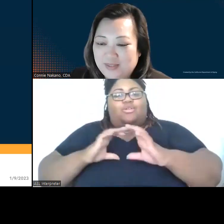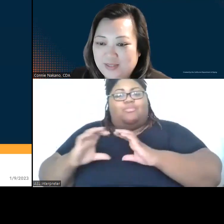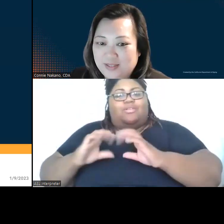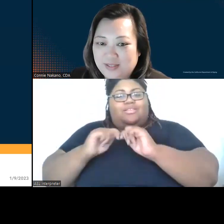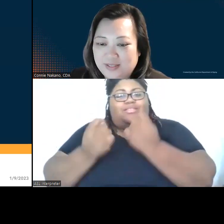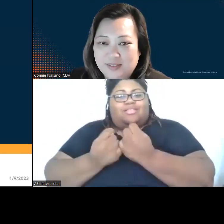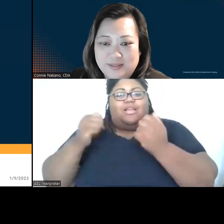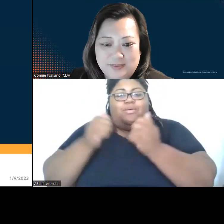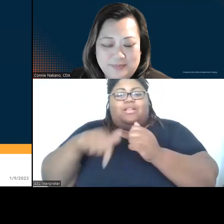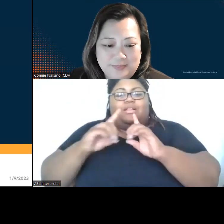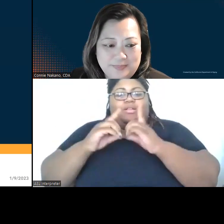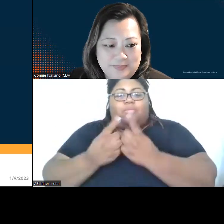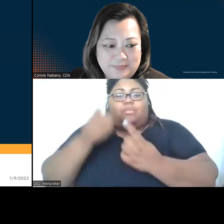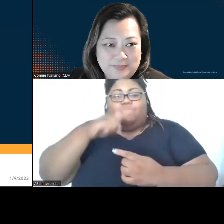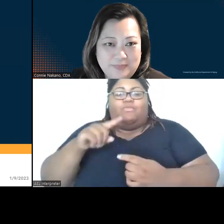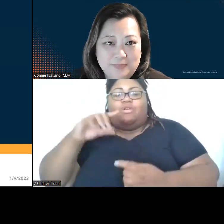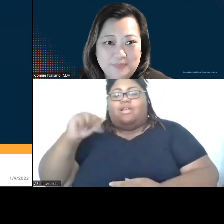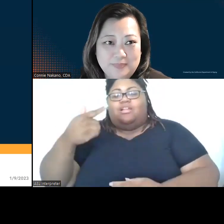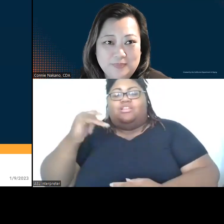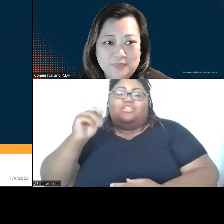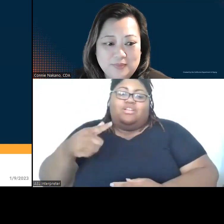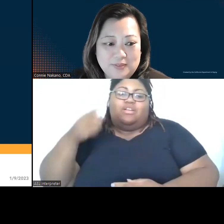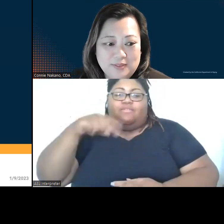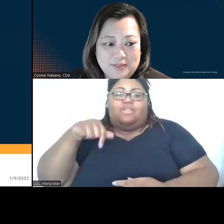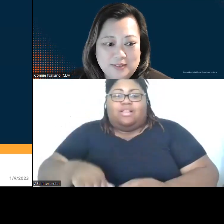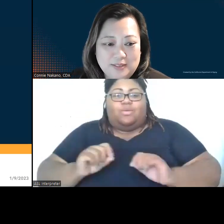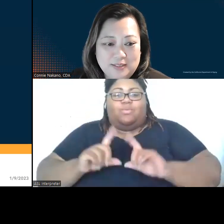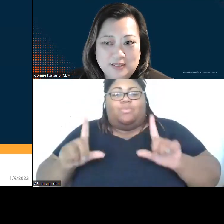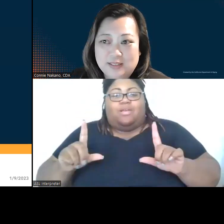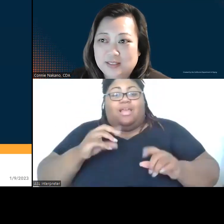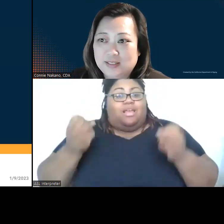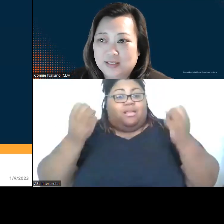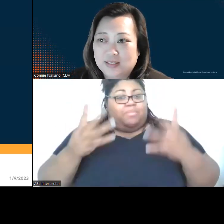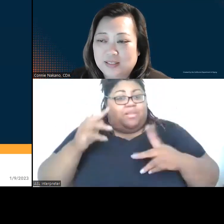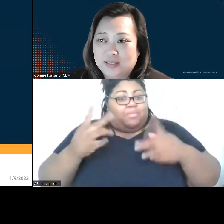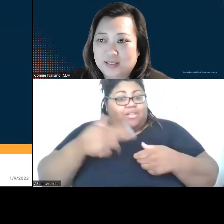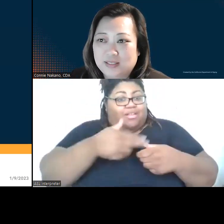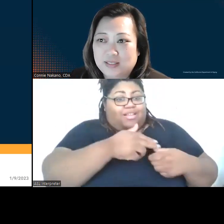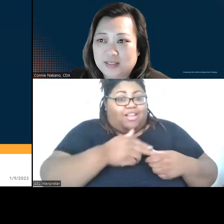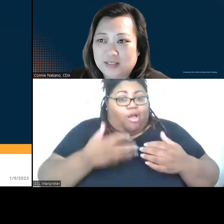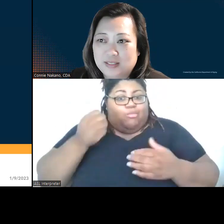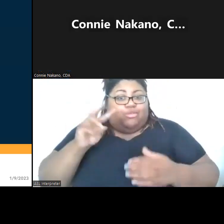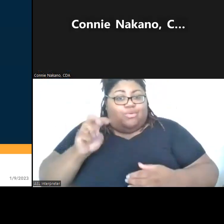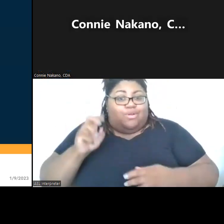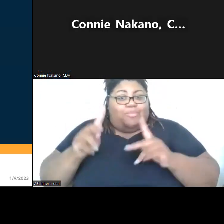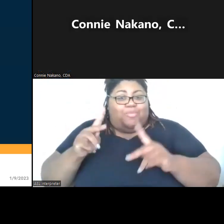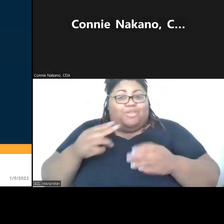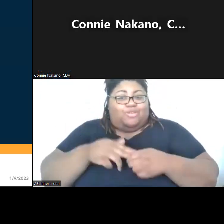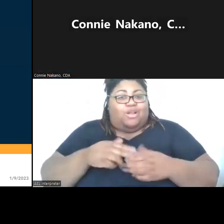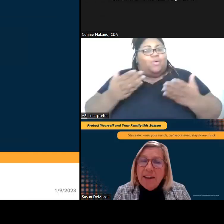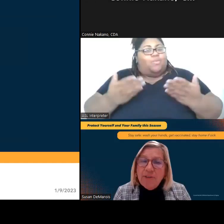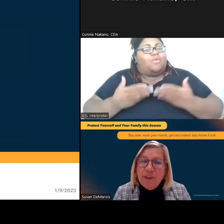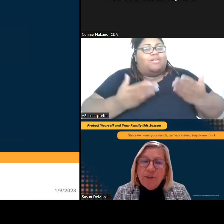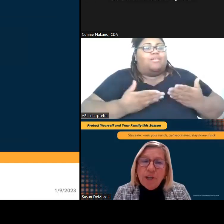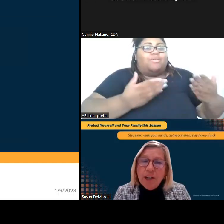of Aging for organizing today's webinar, and to our nearly 200 participants who are joining us, welcome. I hope everyone